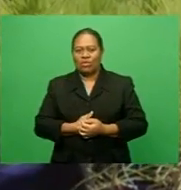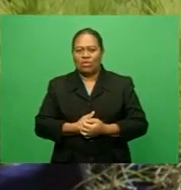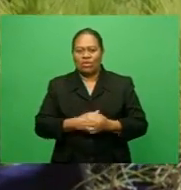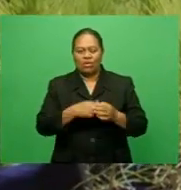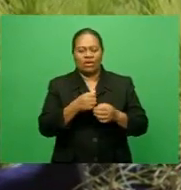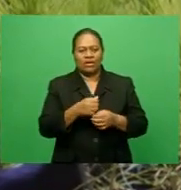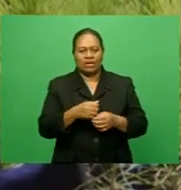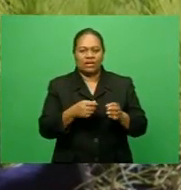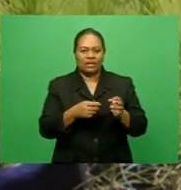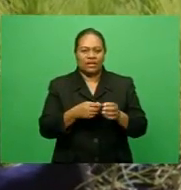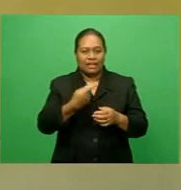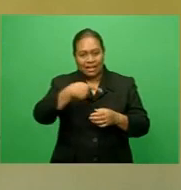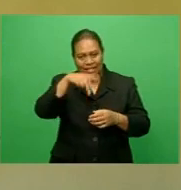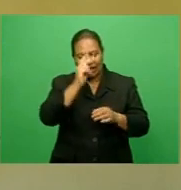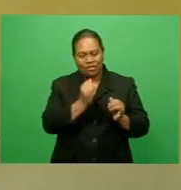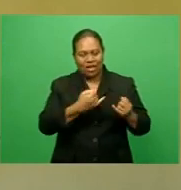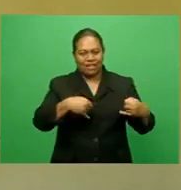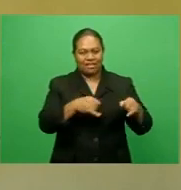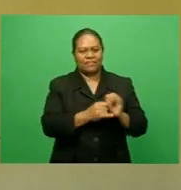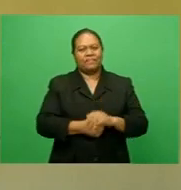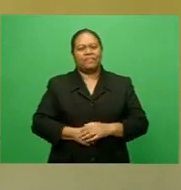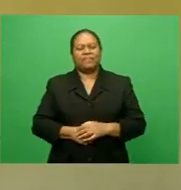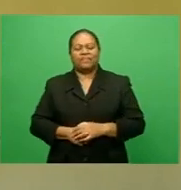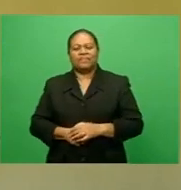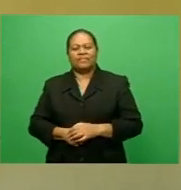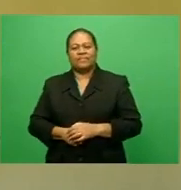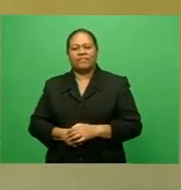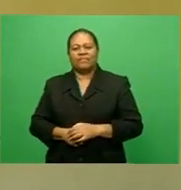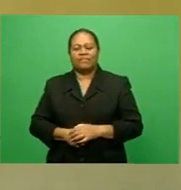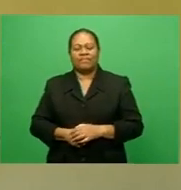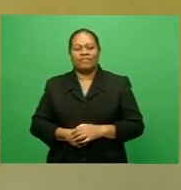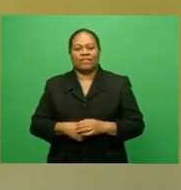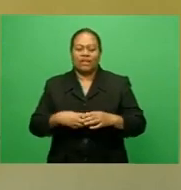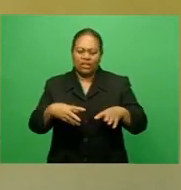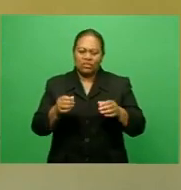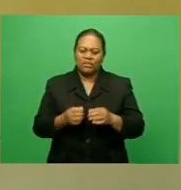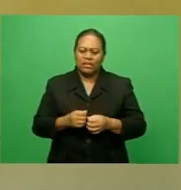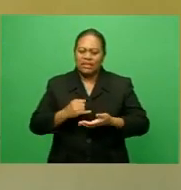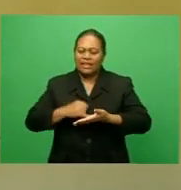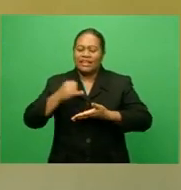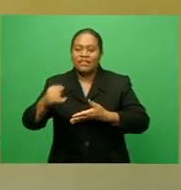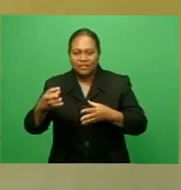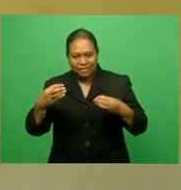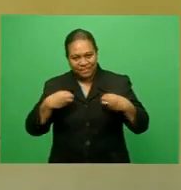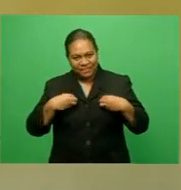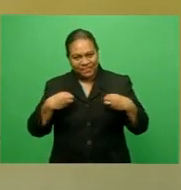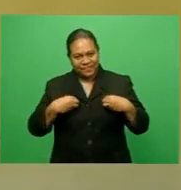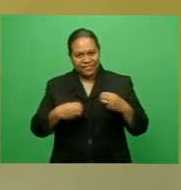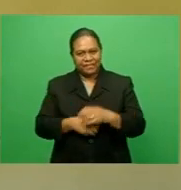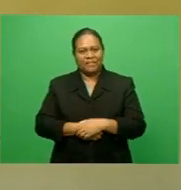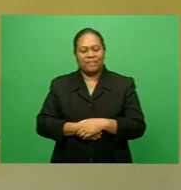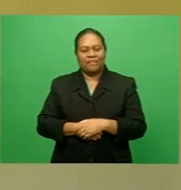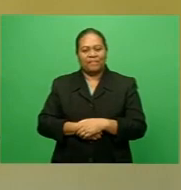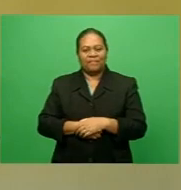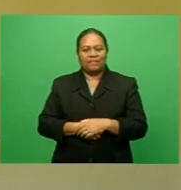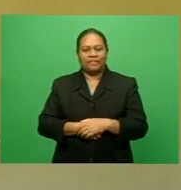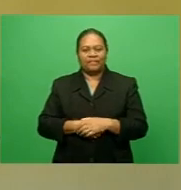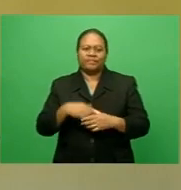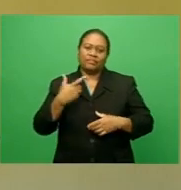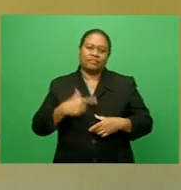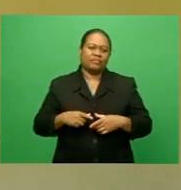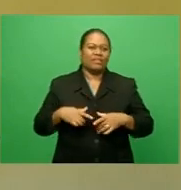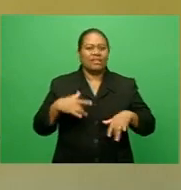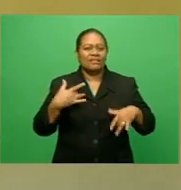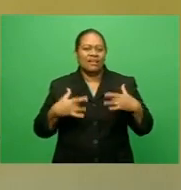Island in Kantavu, who are now venturing into business ventured approaches for the improvement of livelihood